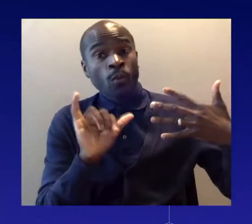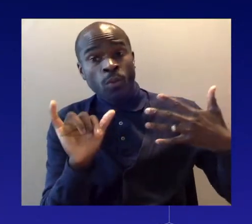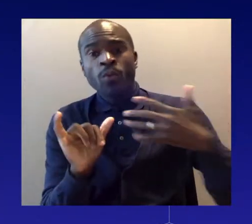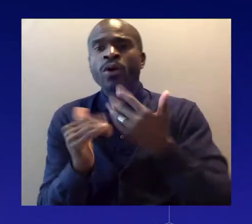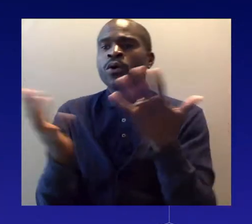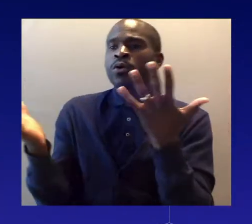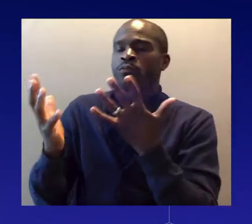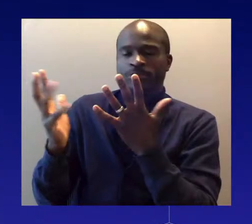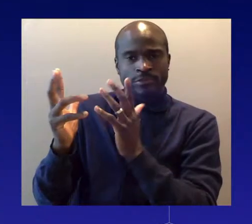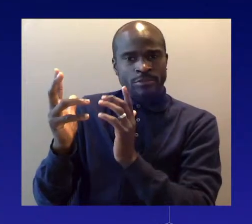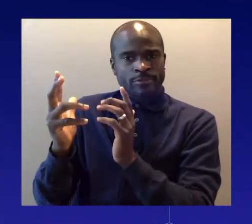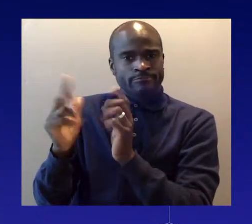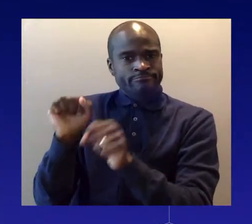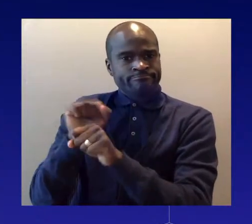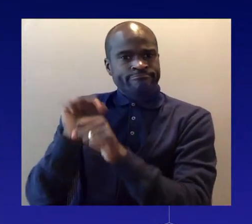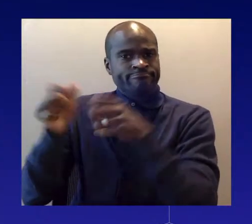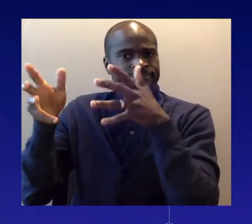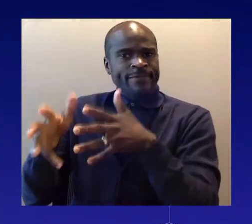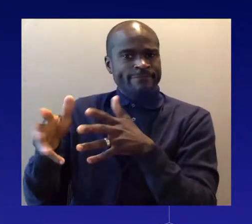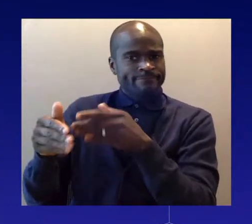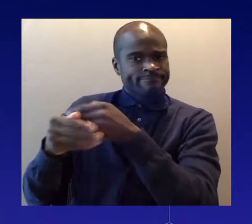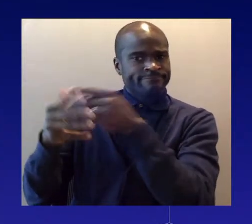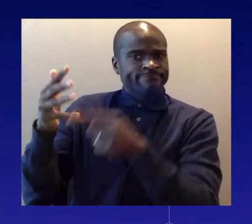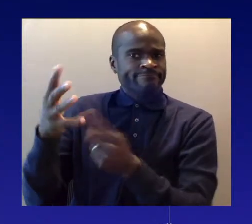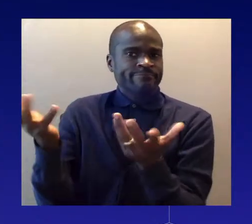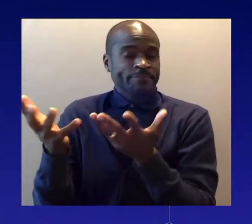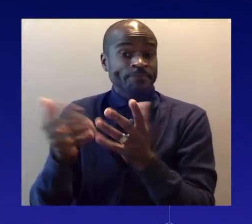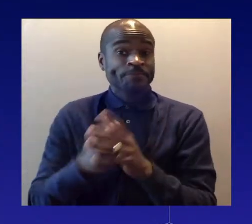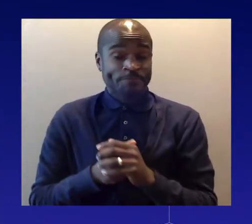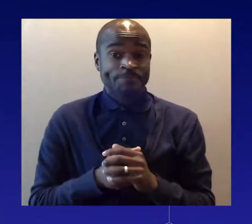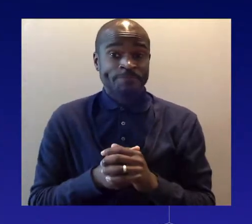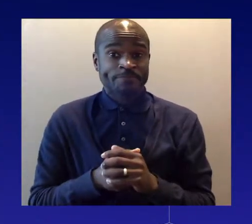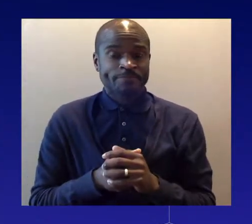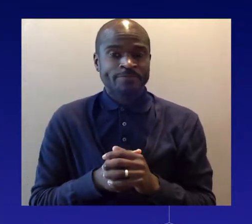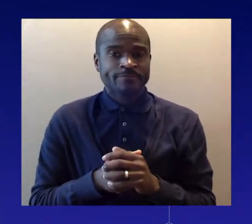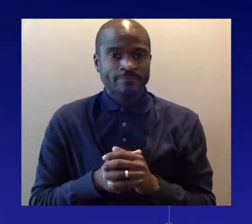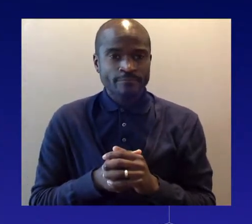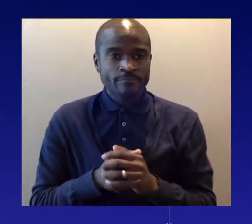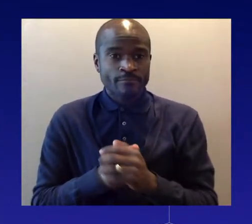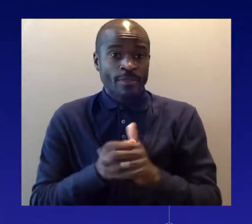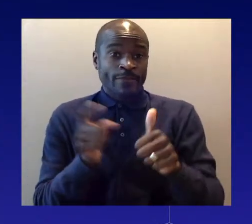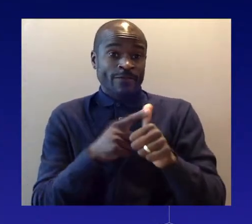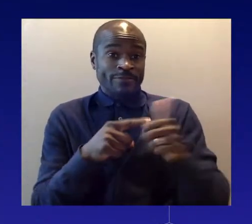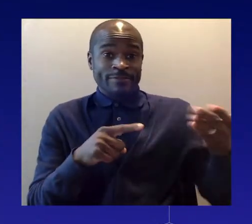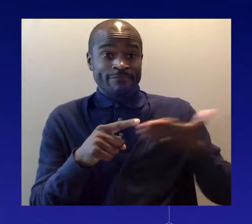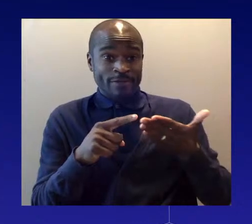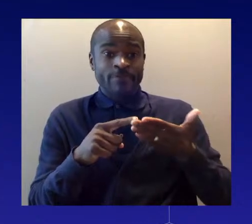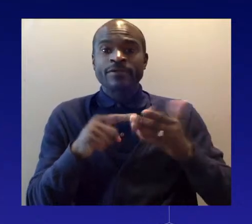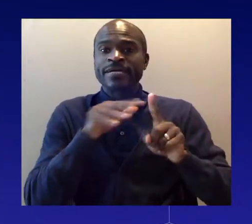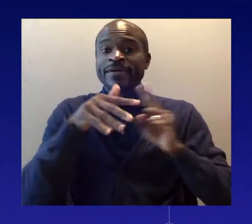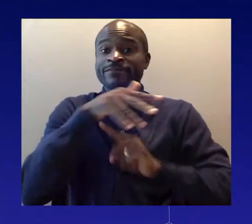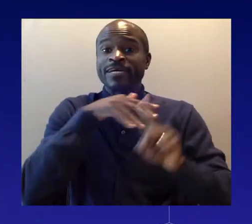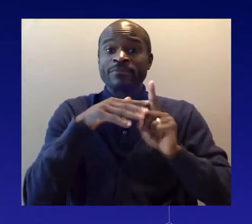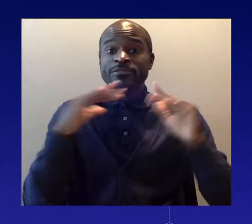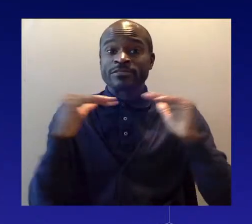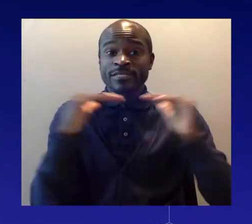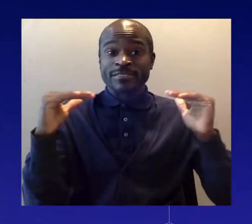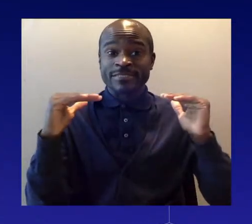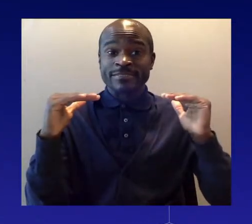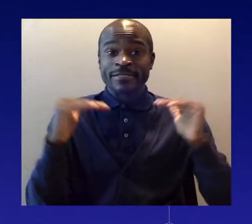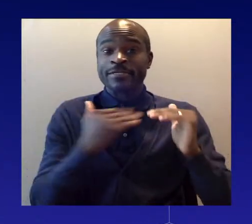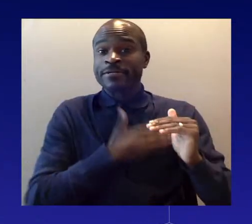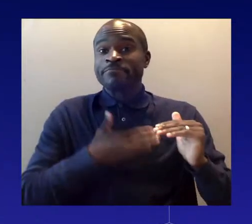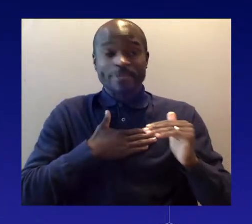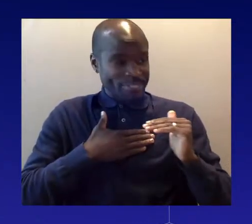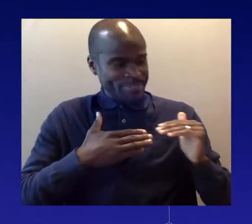So it is my privilege to invite to the stage our first panel to discuss environmental justice and health outcomes. Please join me in